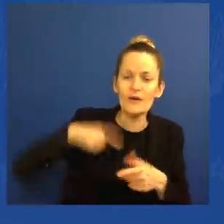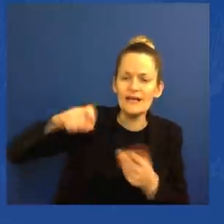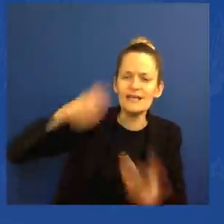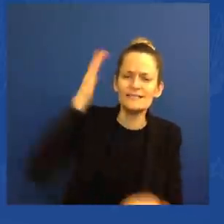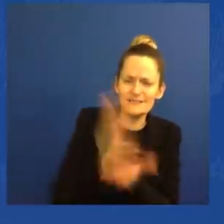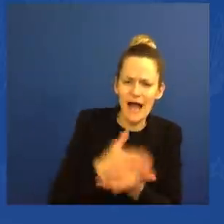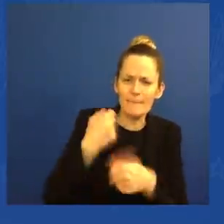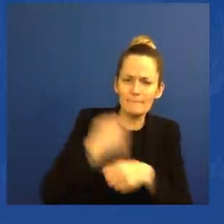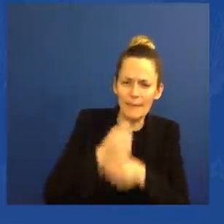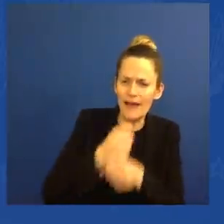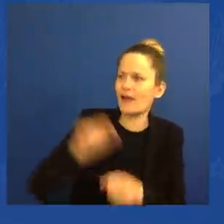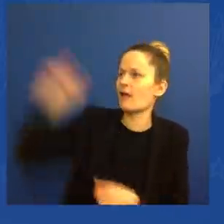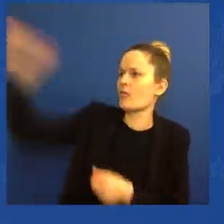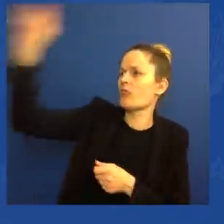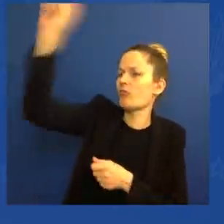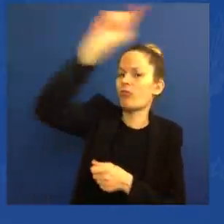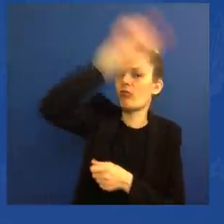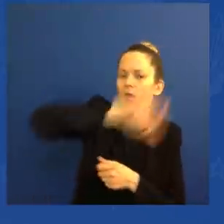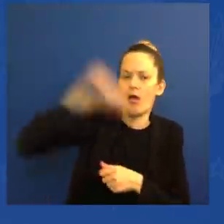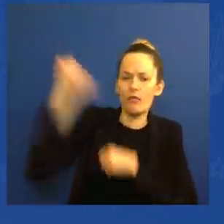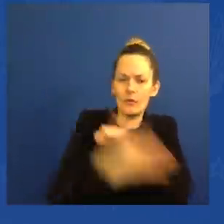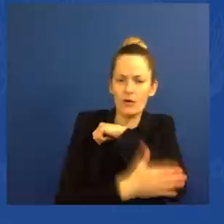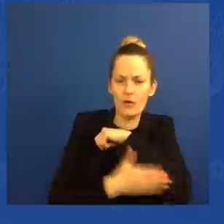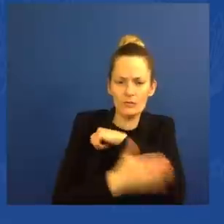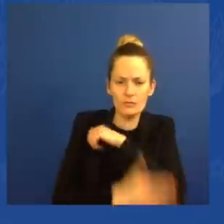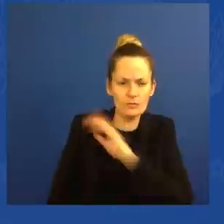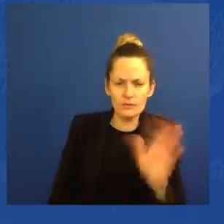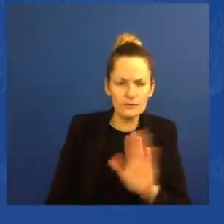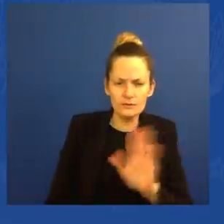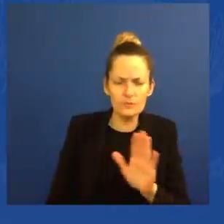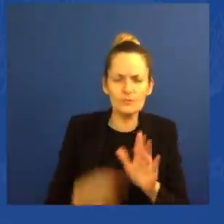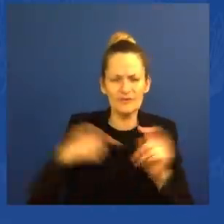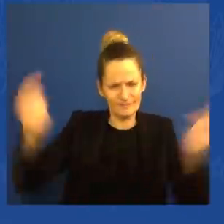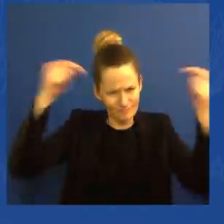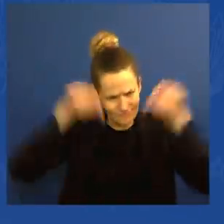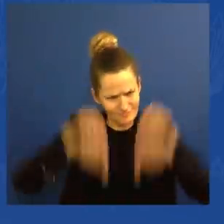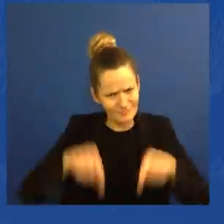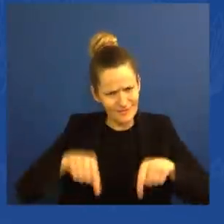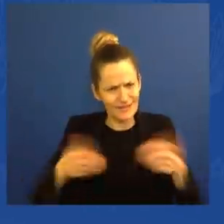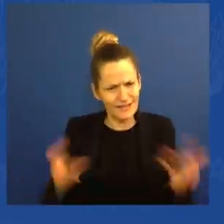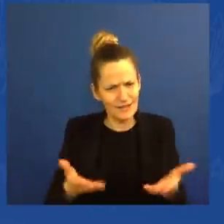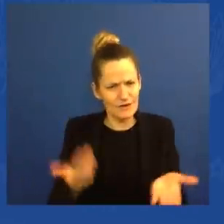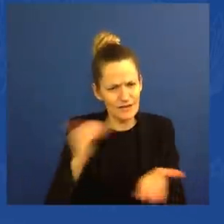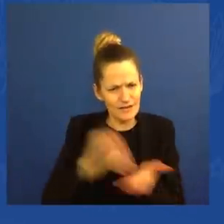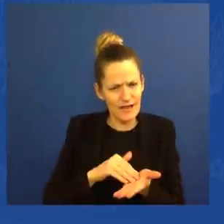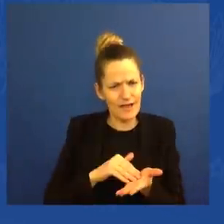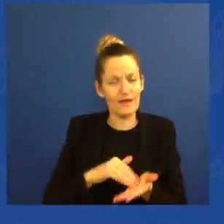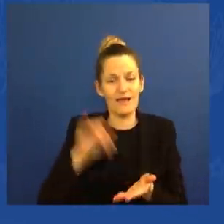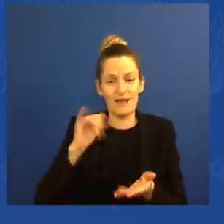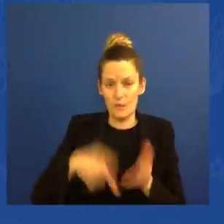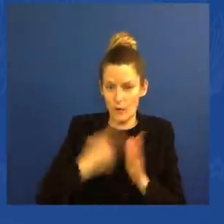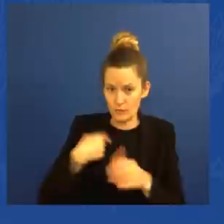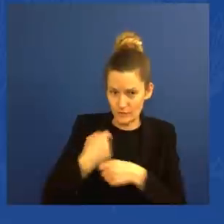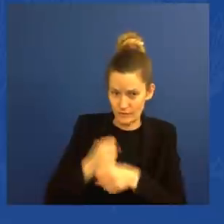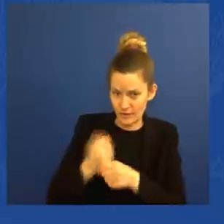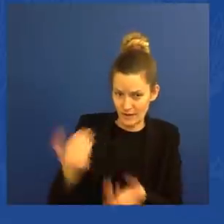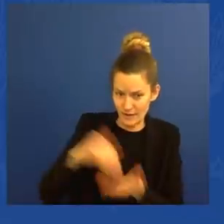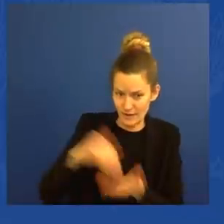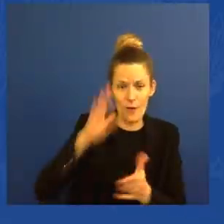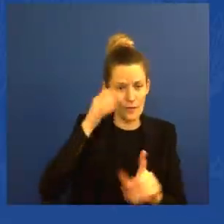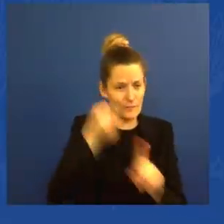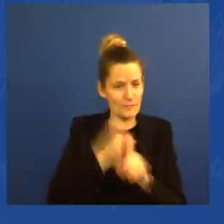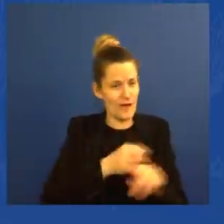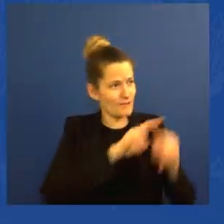much more. And that's not just Intel. So look at Ford. I had a long discussion with Ford and General Motors and the Detroit